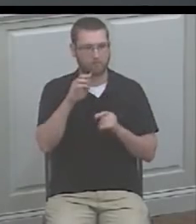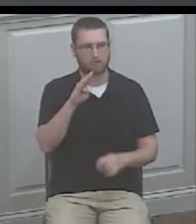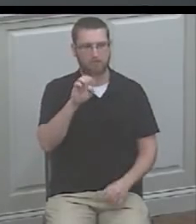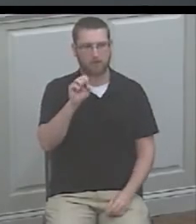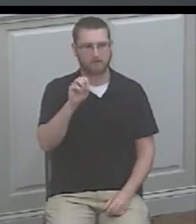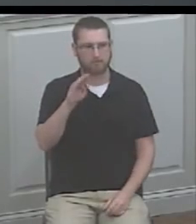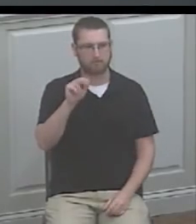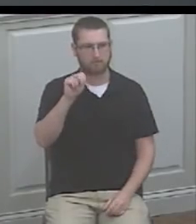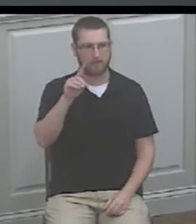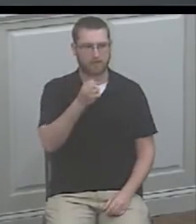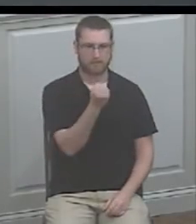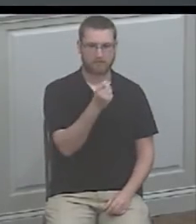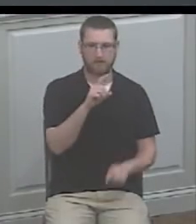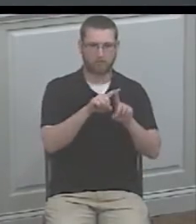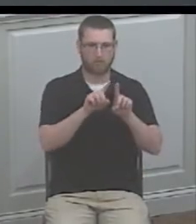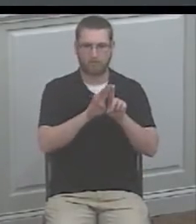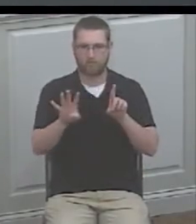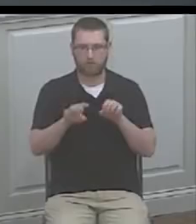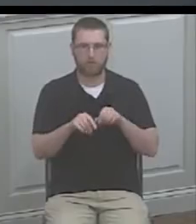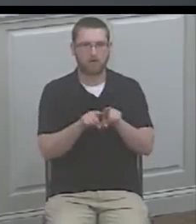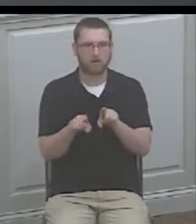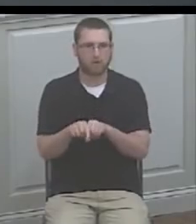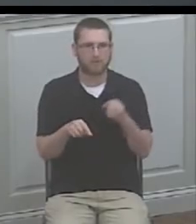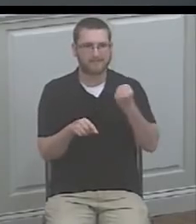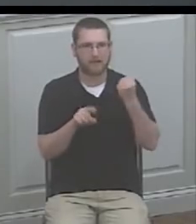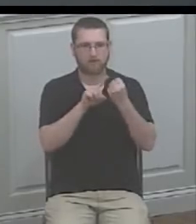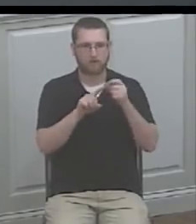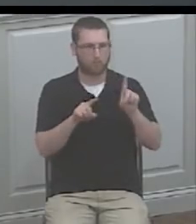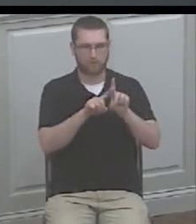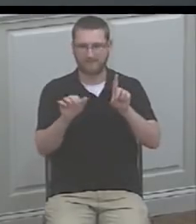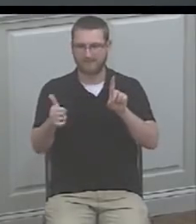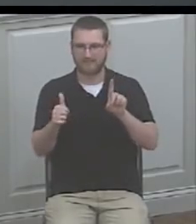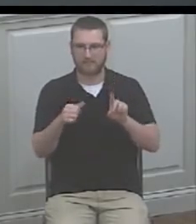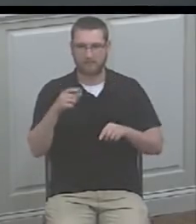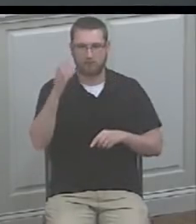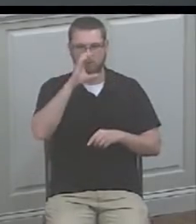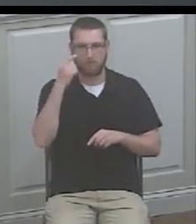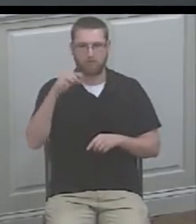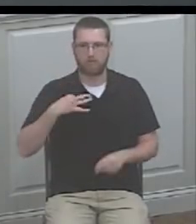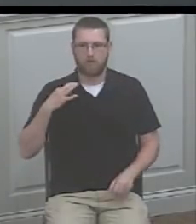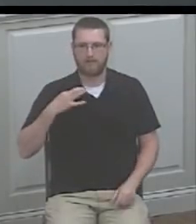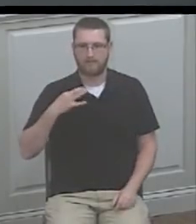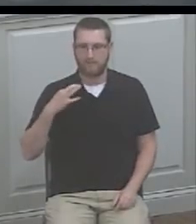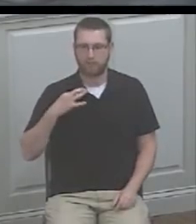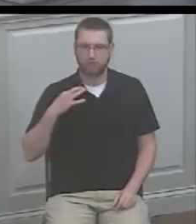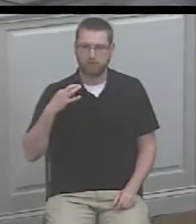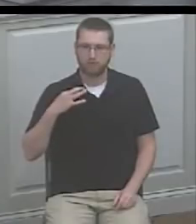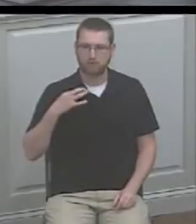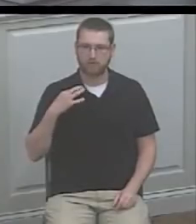commissioners on Saturday from 1 to 4 and Saturday from 7 to 10, we're still looking for some volunteers. What's the date?